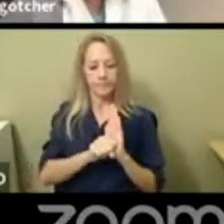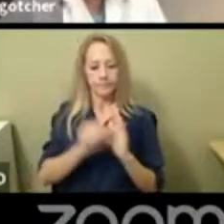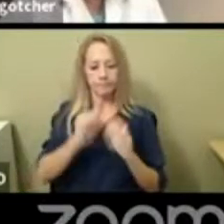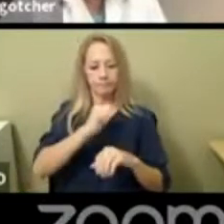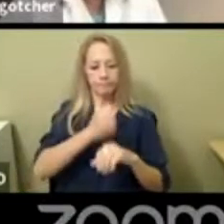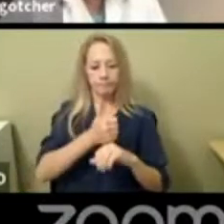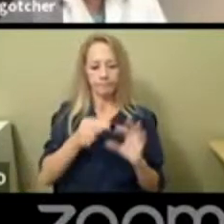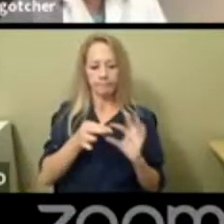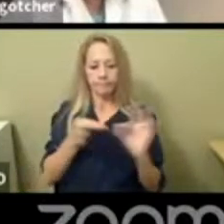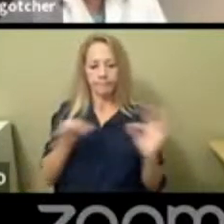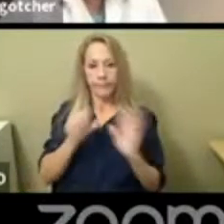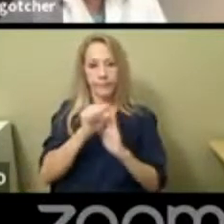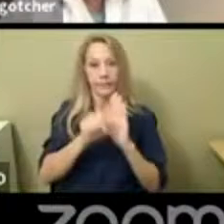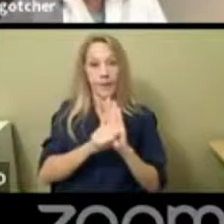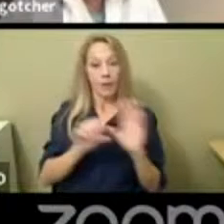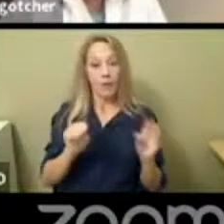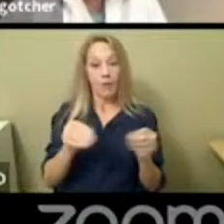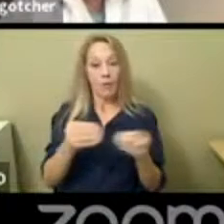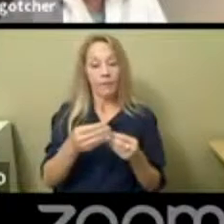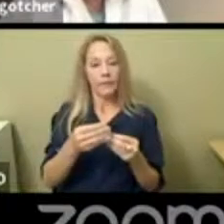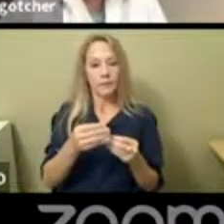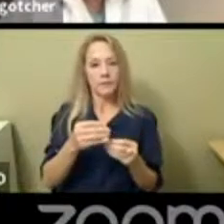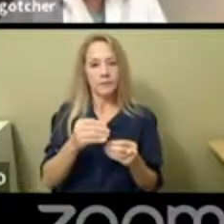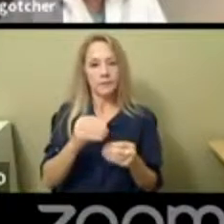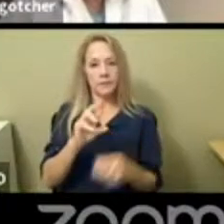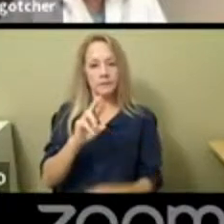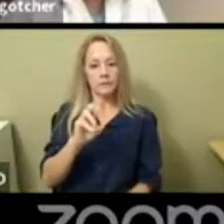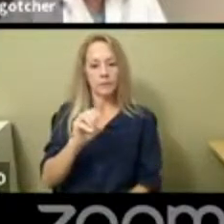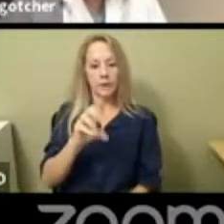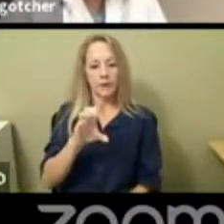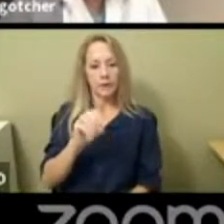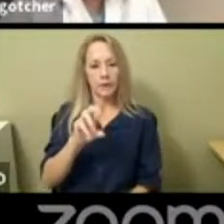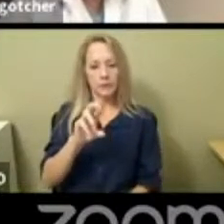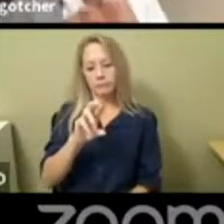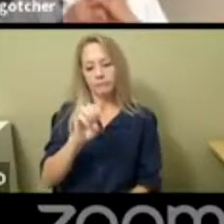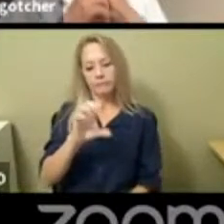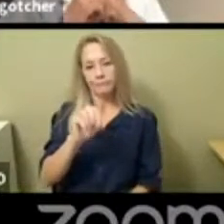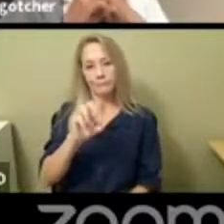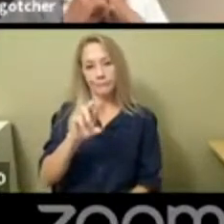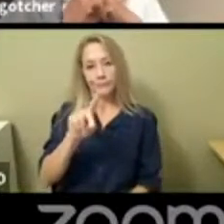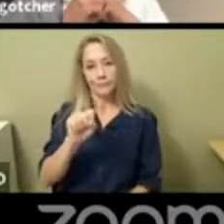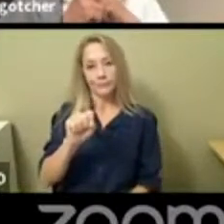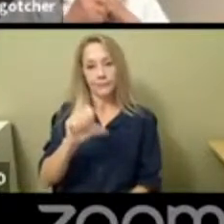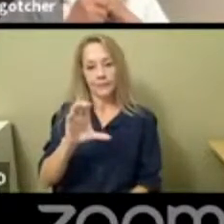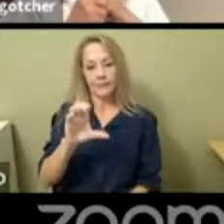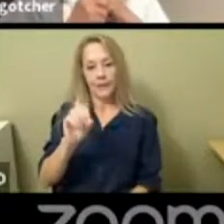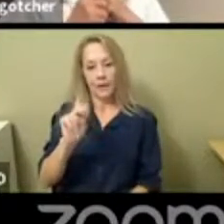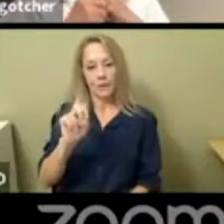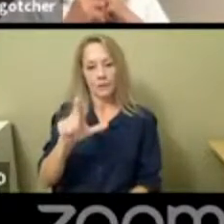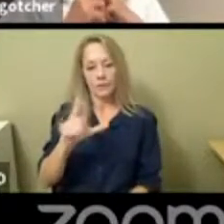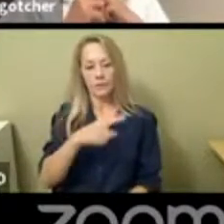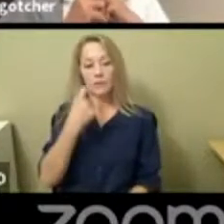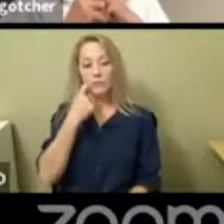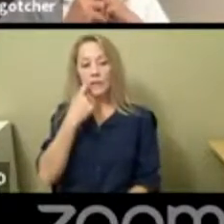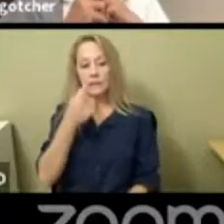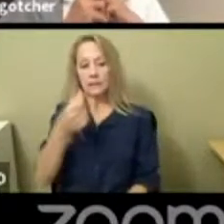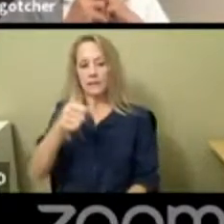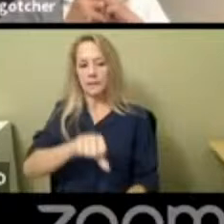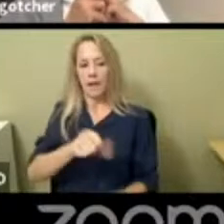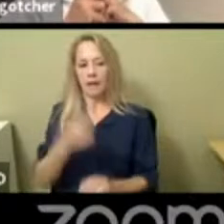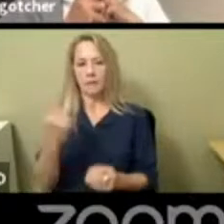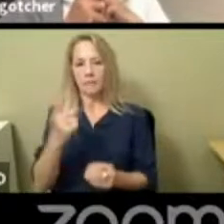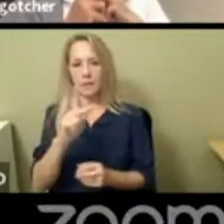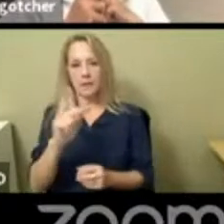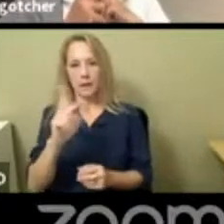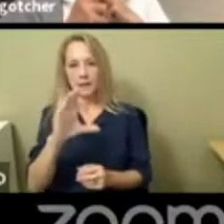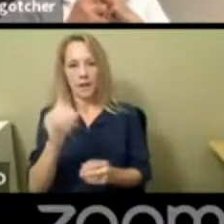State Office of Open Records Council has come down. It recently denied a similar request to Knox County for